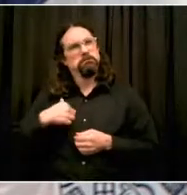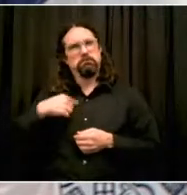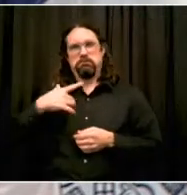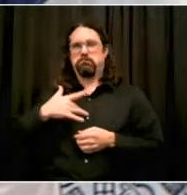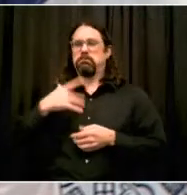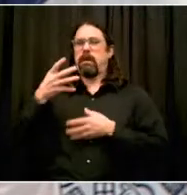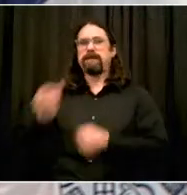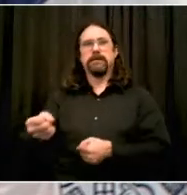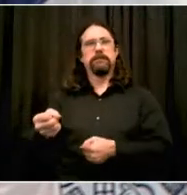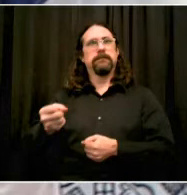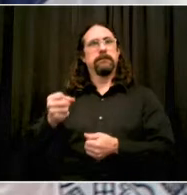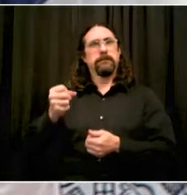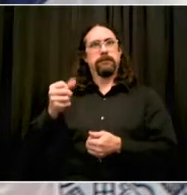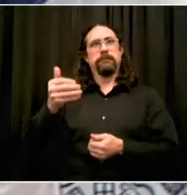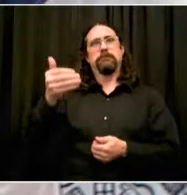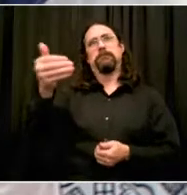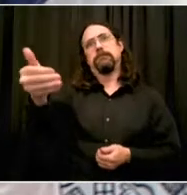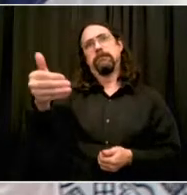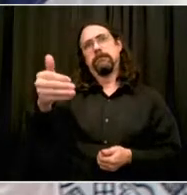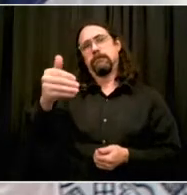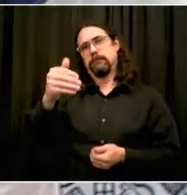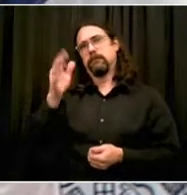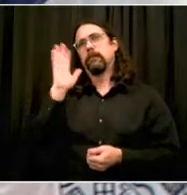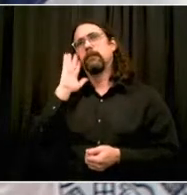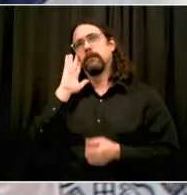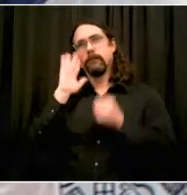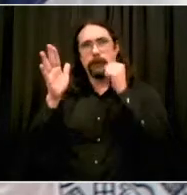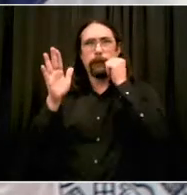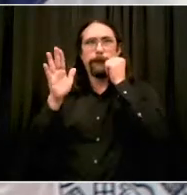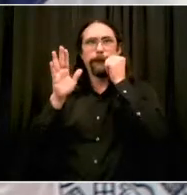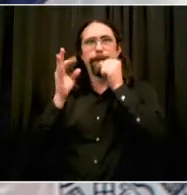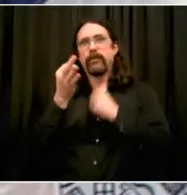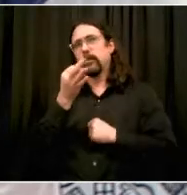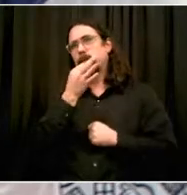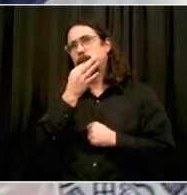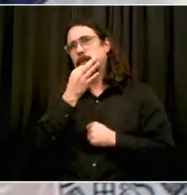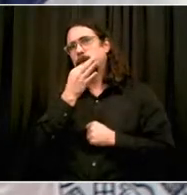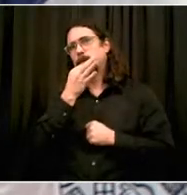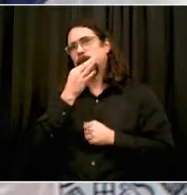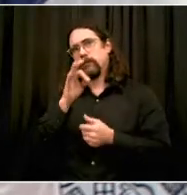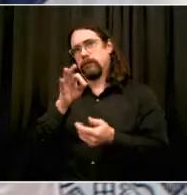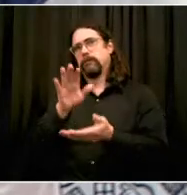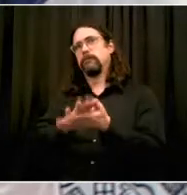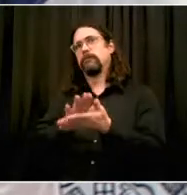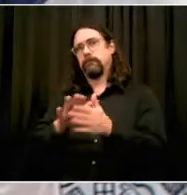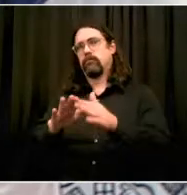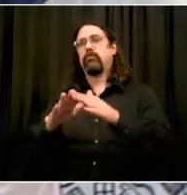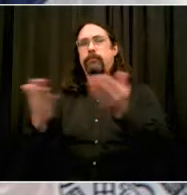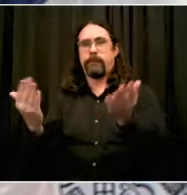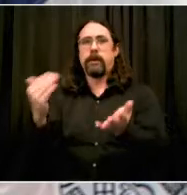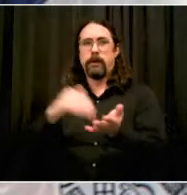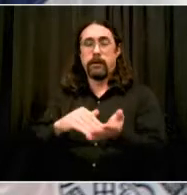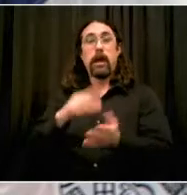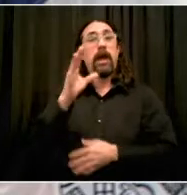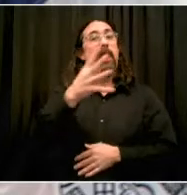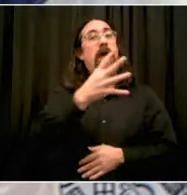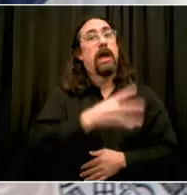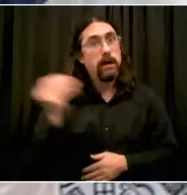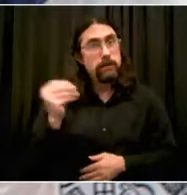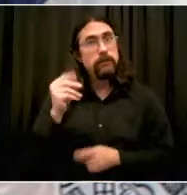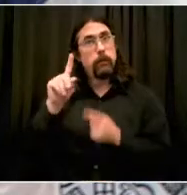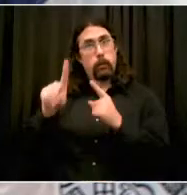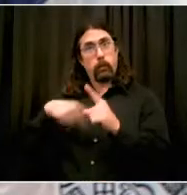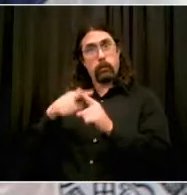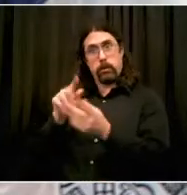real. And we also talked about the restrictions that are coming. And again, no one is happy about the notion of any